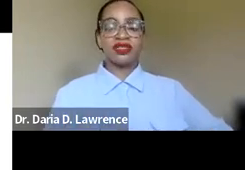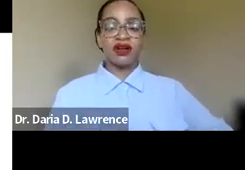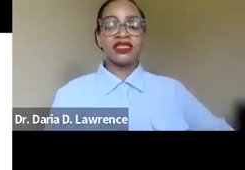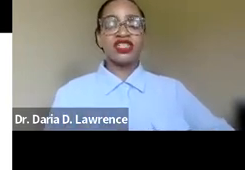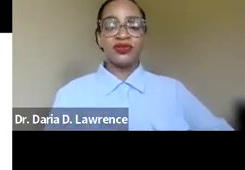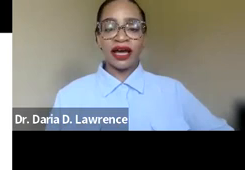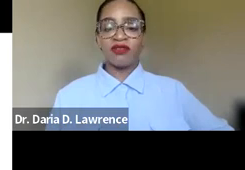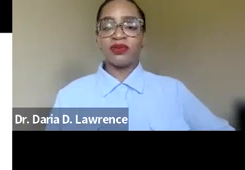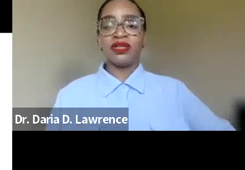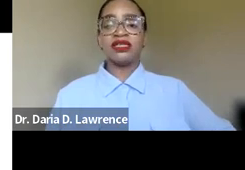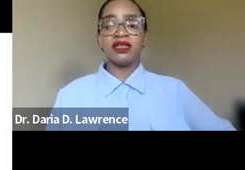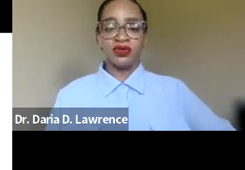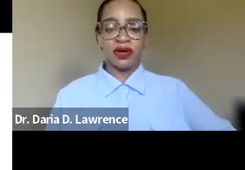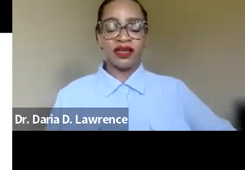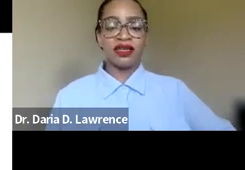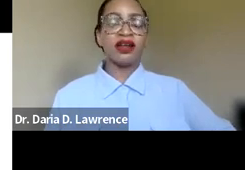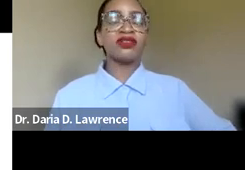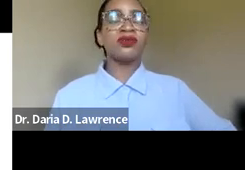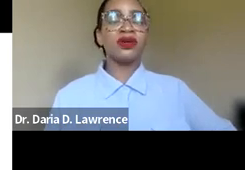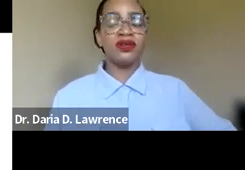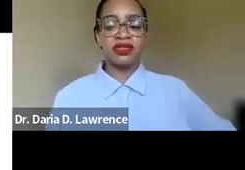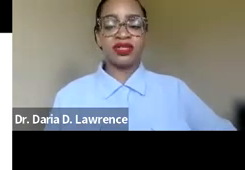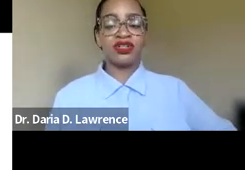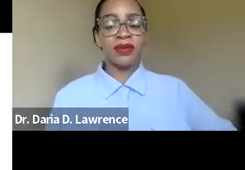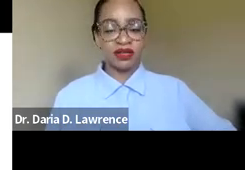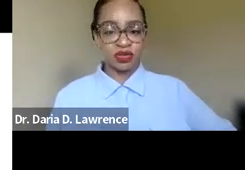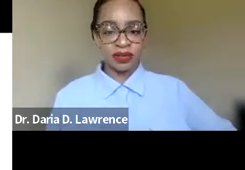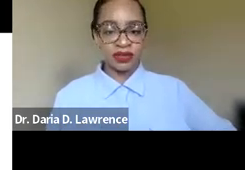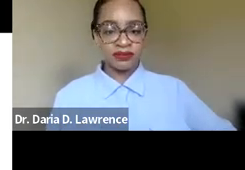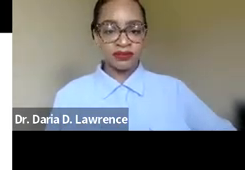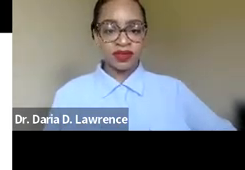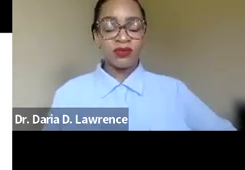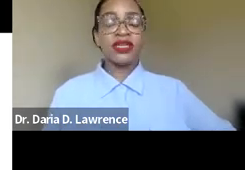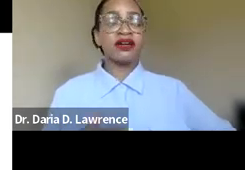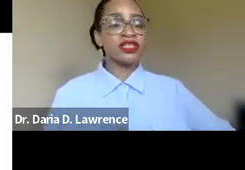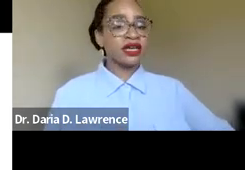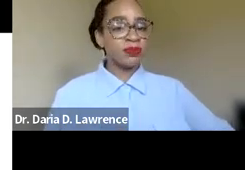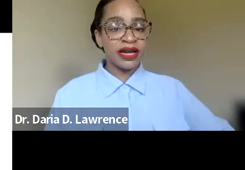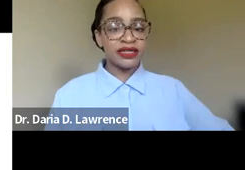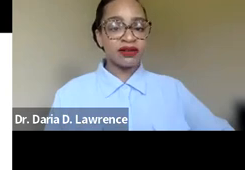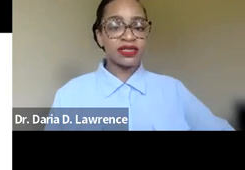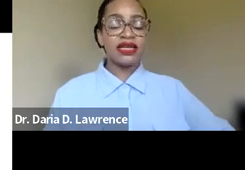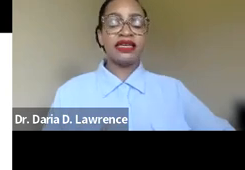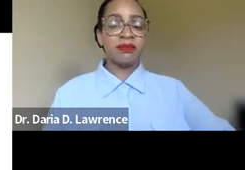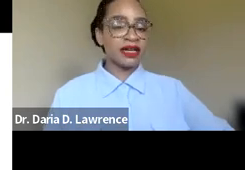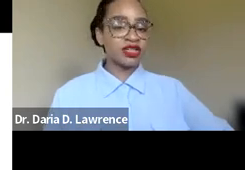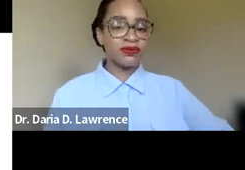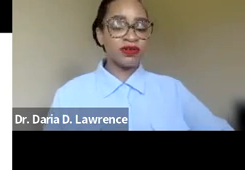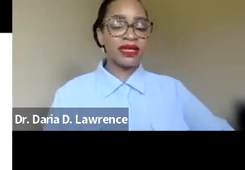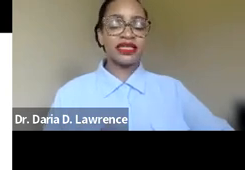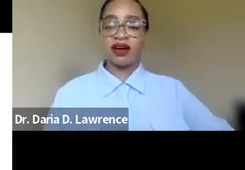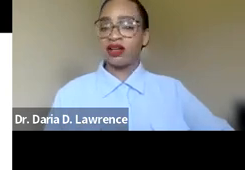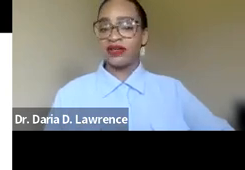would the results that you have be written in such a way that another school could use them to determine eligibility? Would they understand the breakdowns, the impact